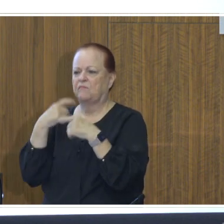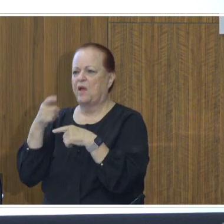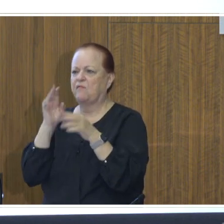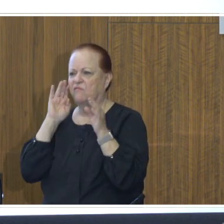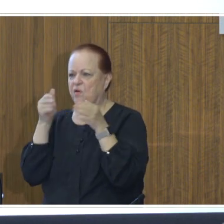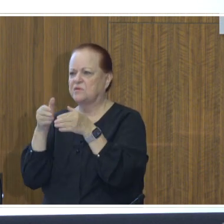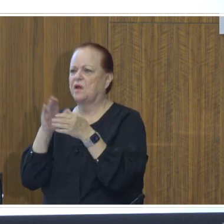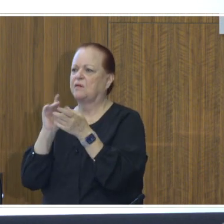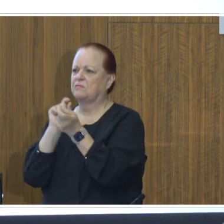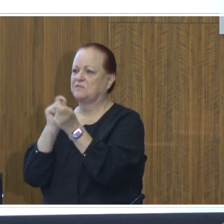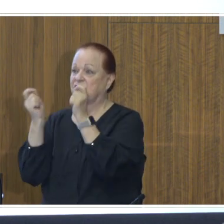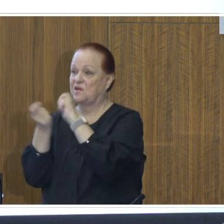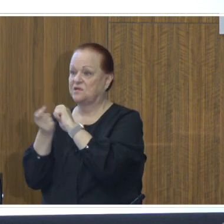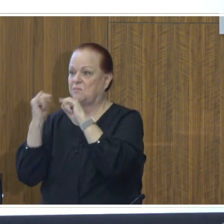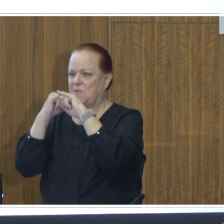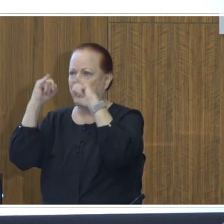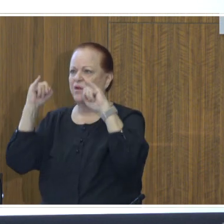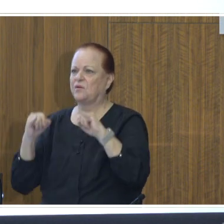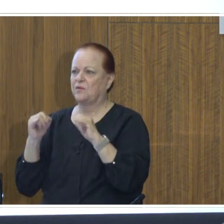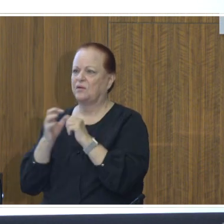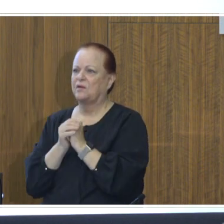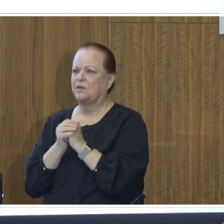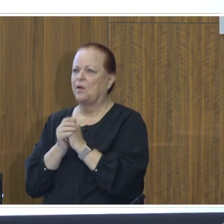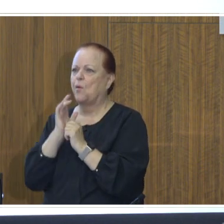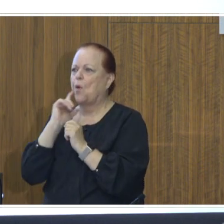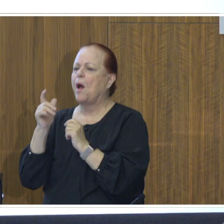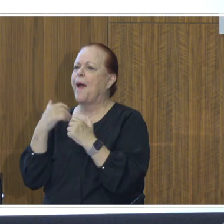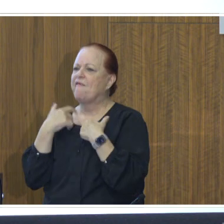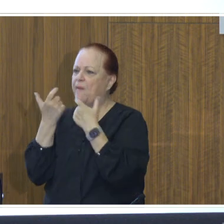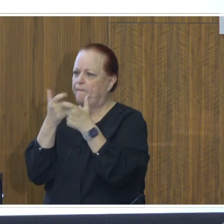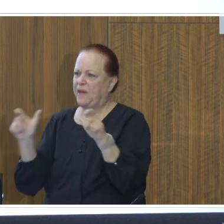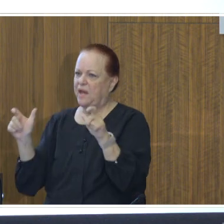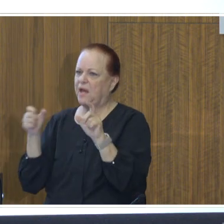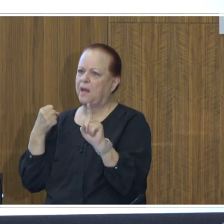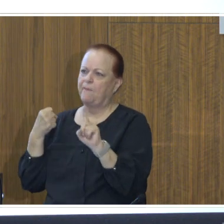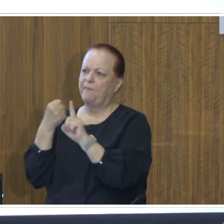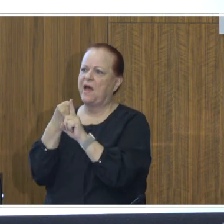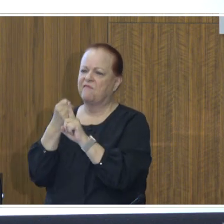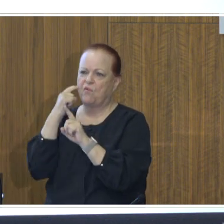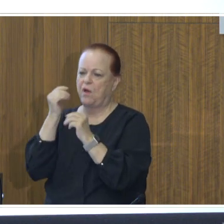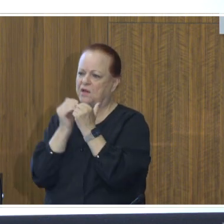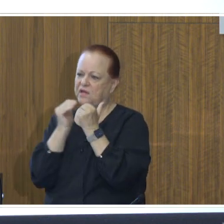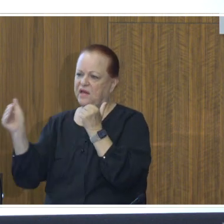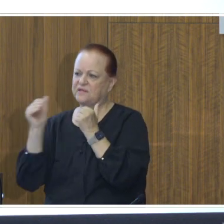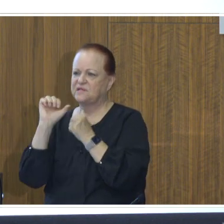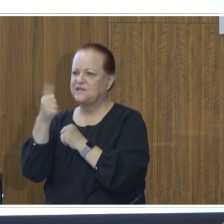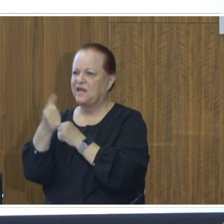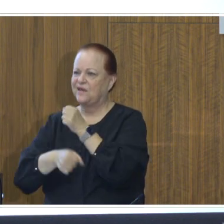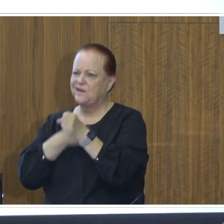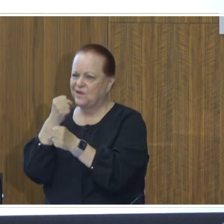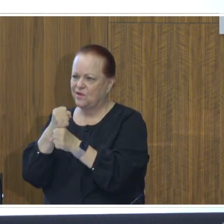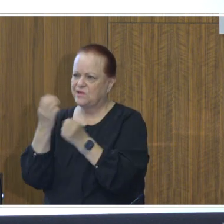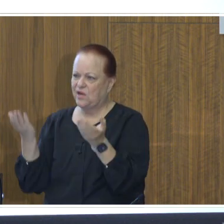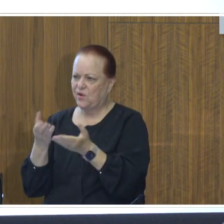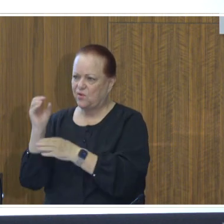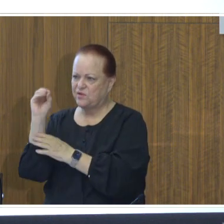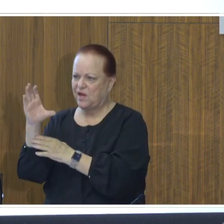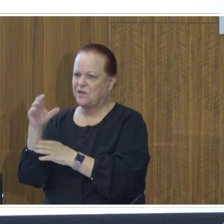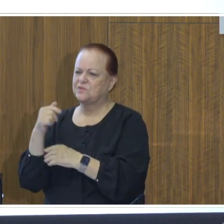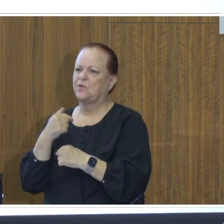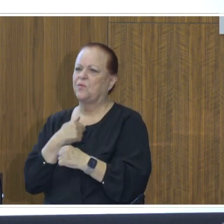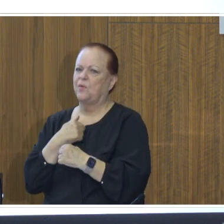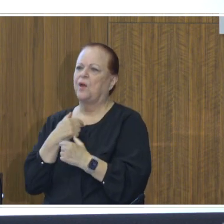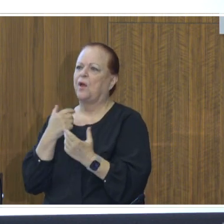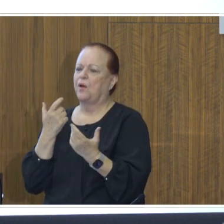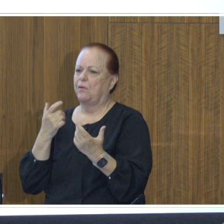big, going to create a big impact for us in the next 10 years here in Orange County. So we thank you for the engagement